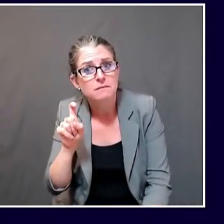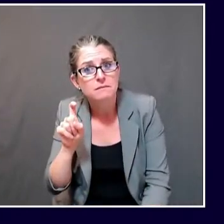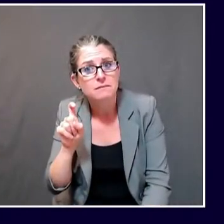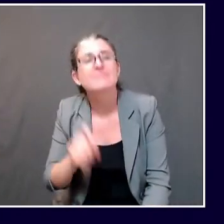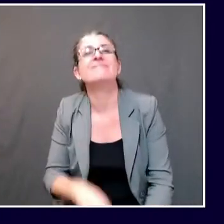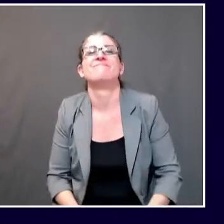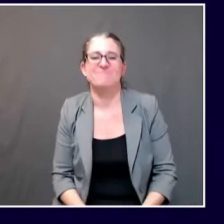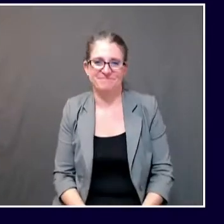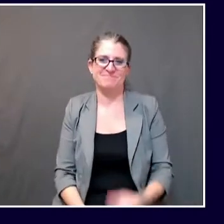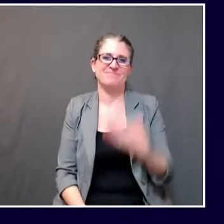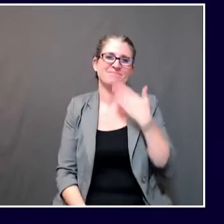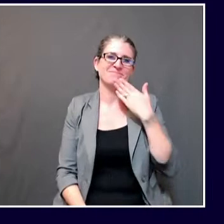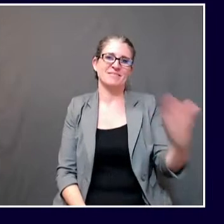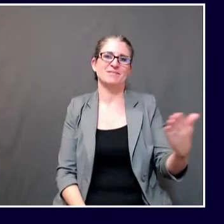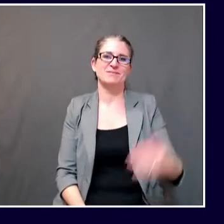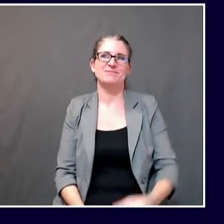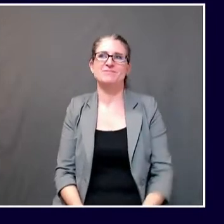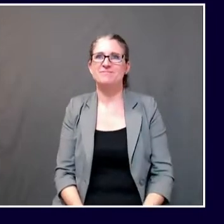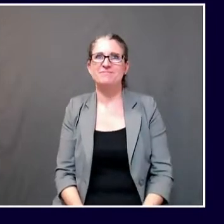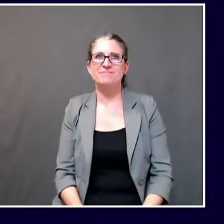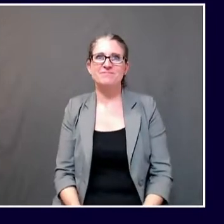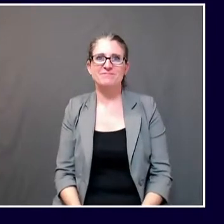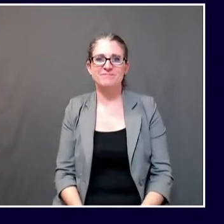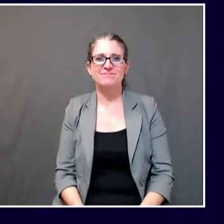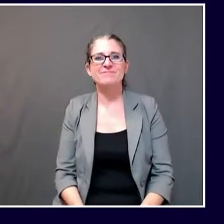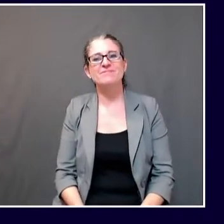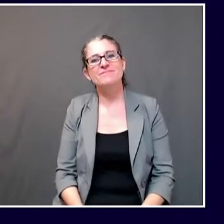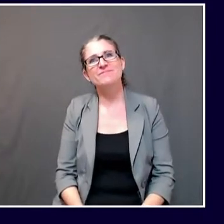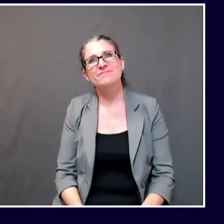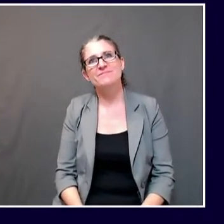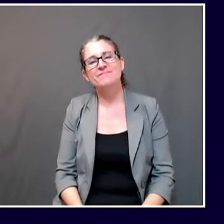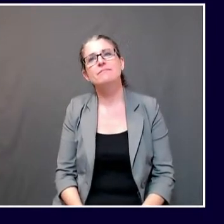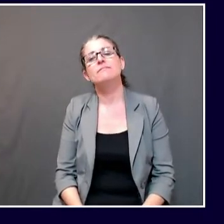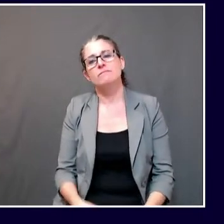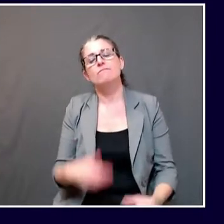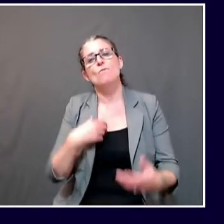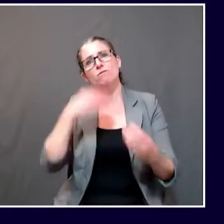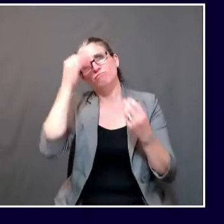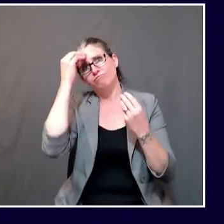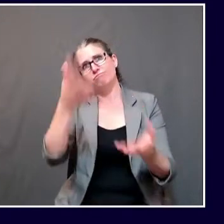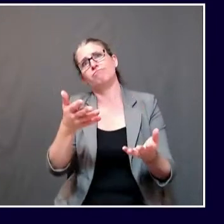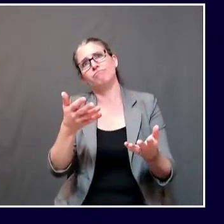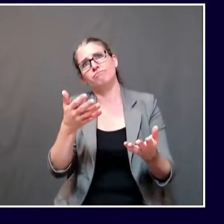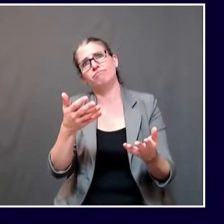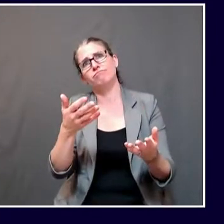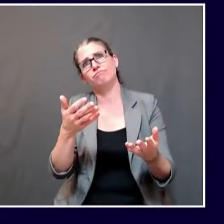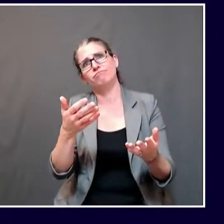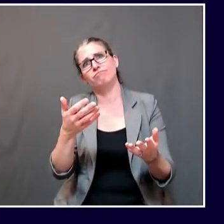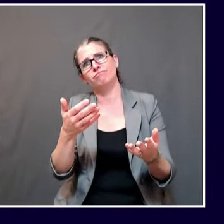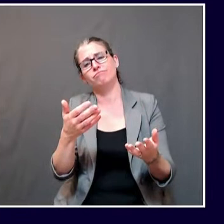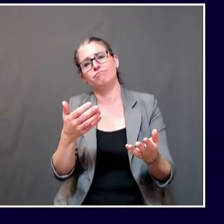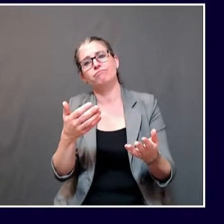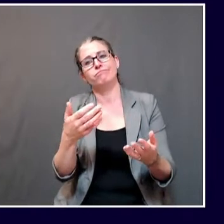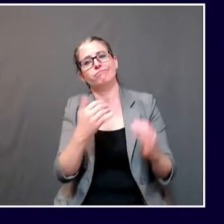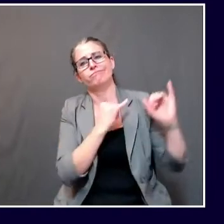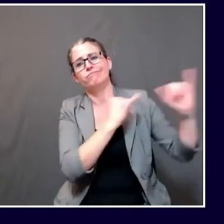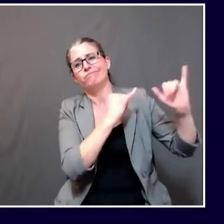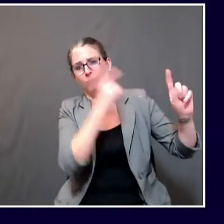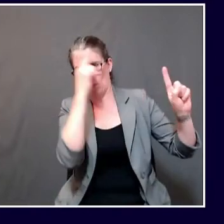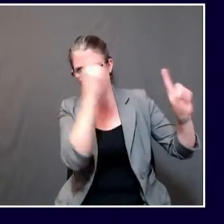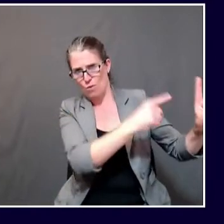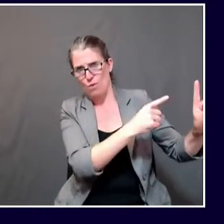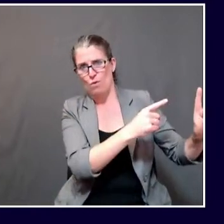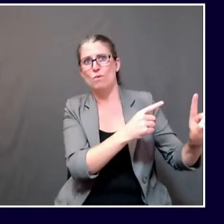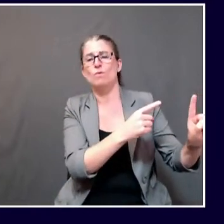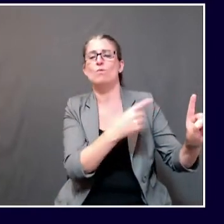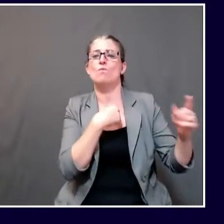Thank you, Dr. Shaw. I think I just want to state what our shared goal is here for this election in this public health crisis. Our